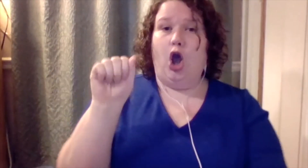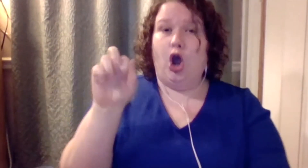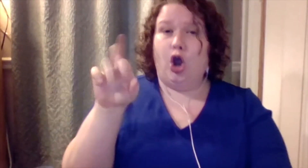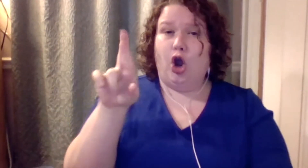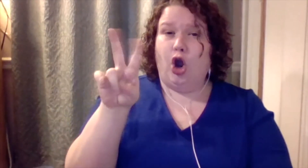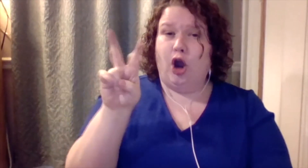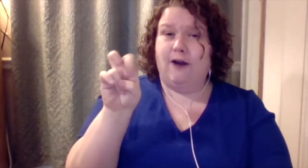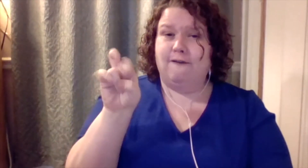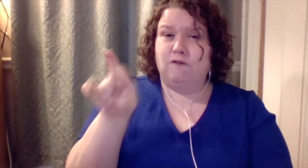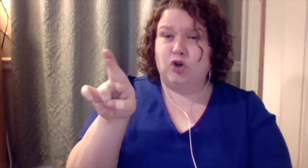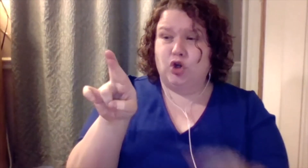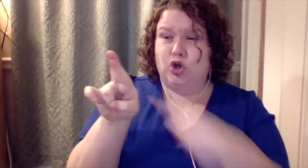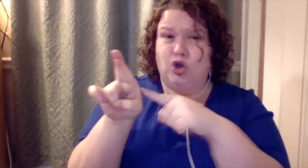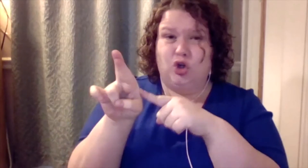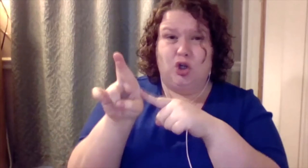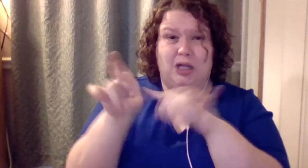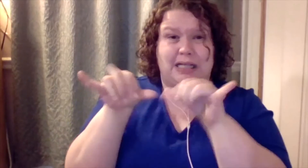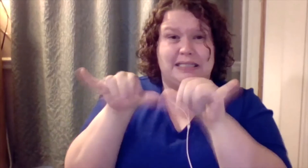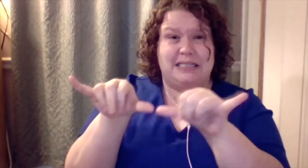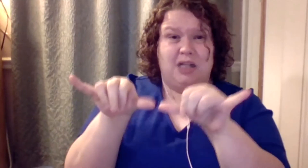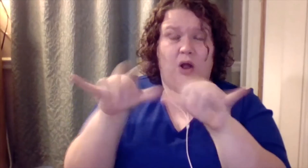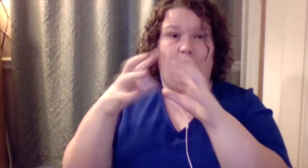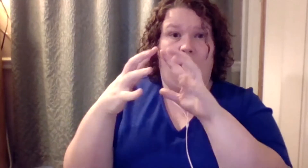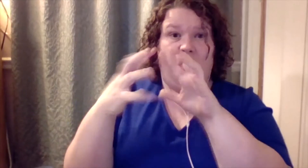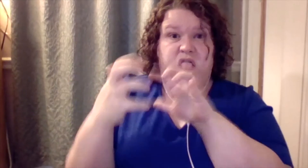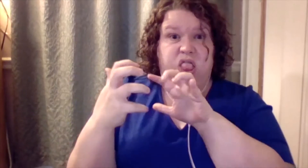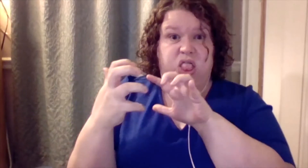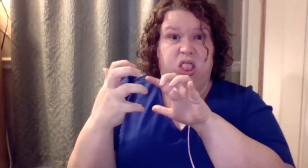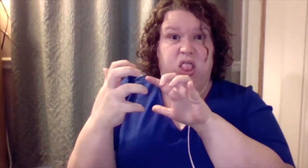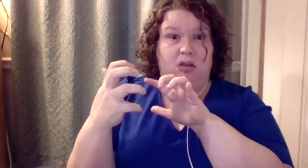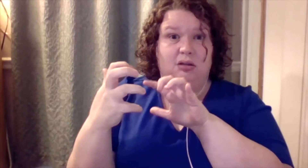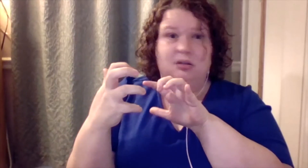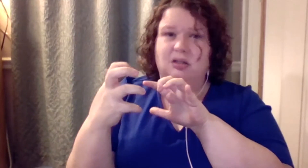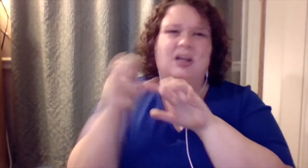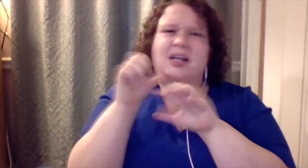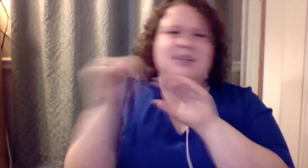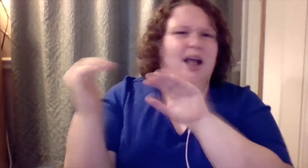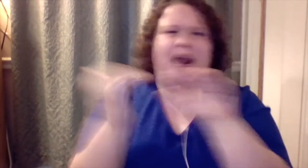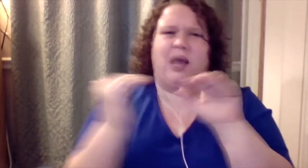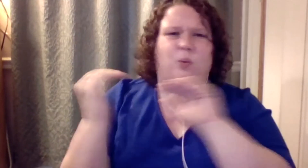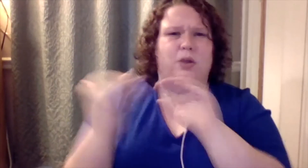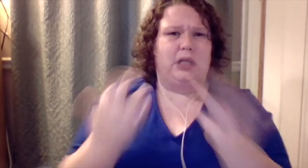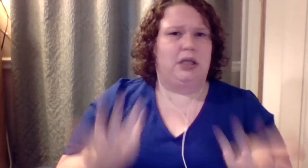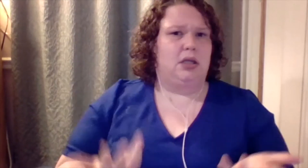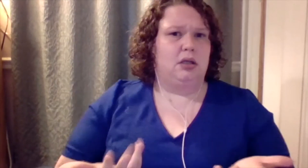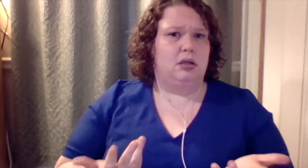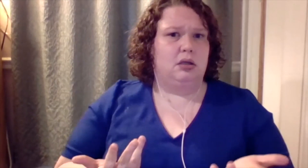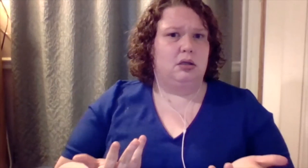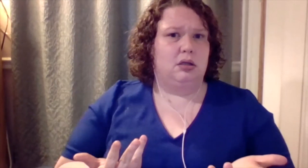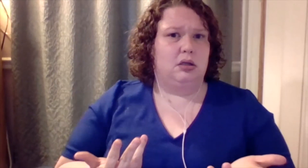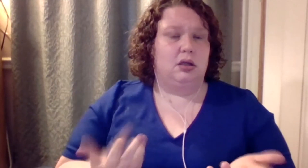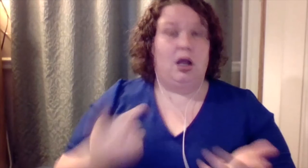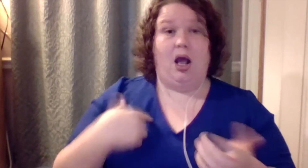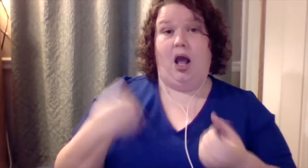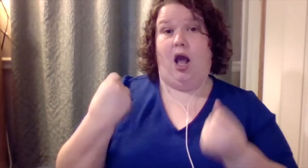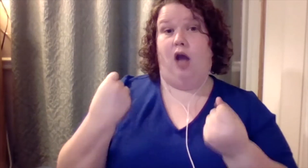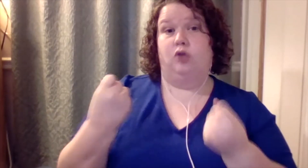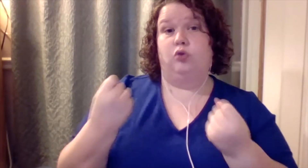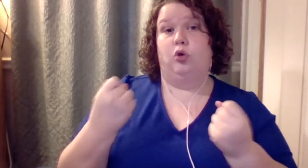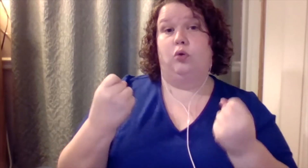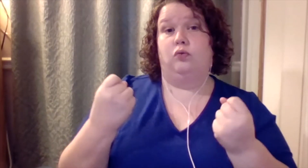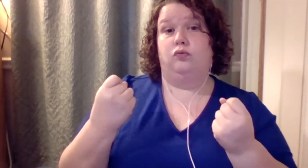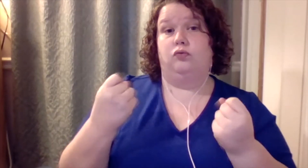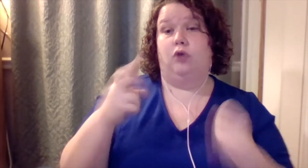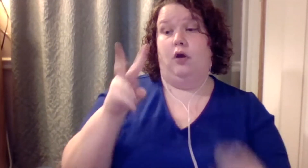to go exactly against what desegregation was trying to accomplish. And so, I drove a 92 Volvo in high